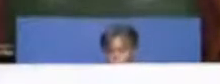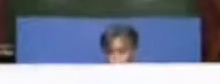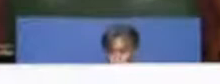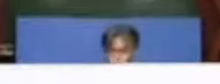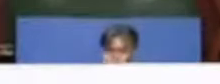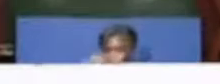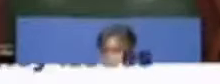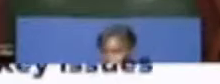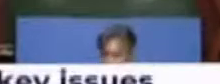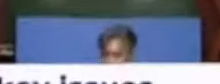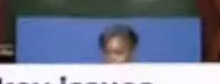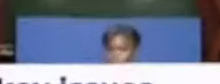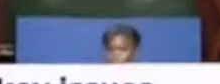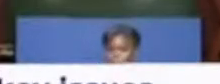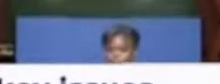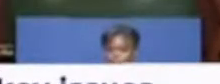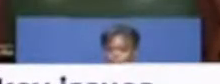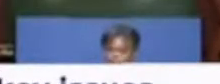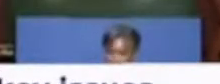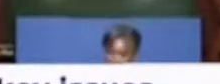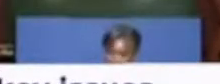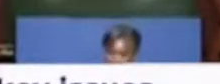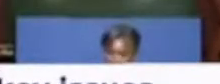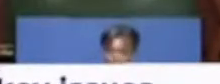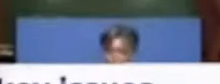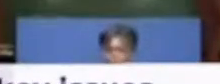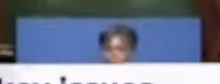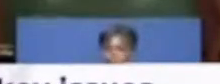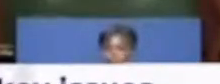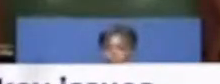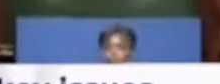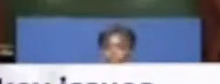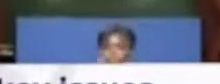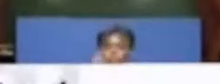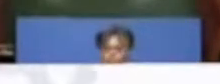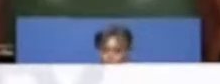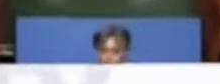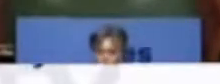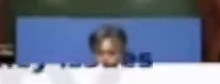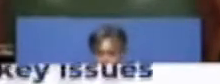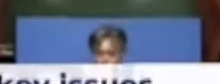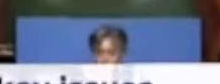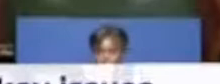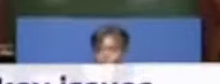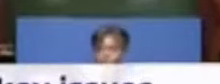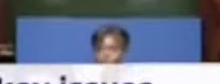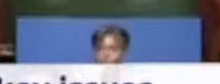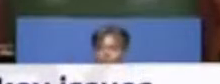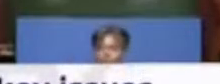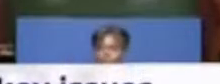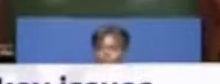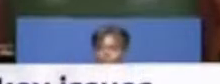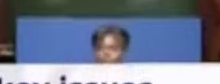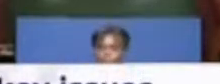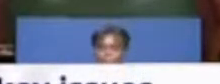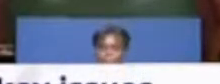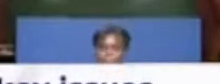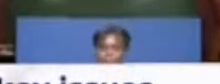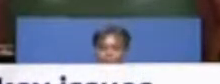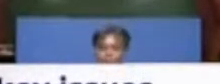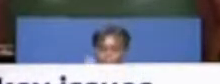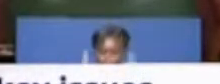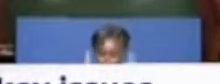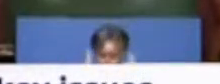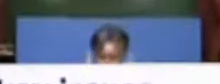has been, over the last 4 years, my keen intention. We have